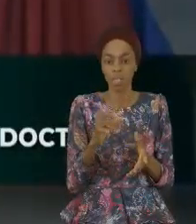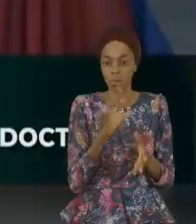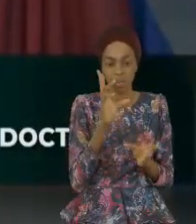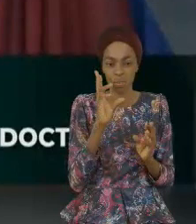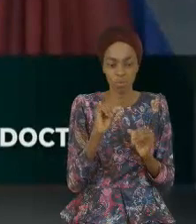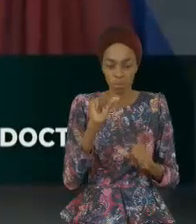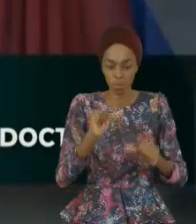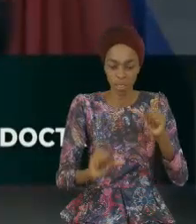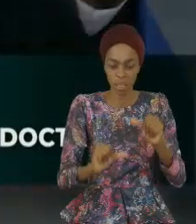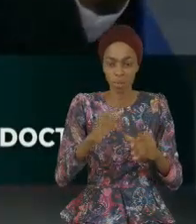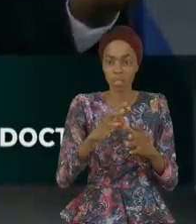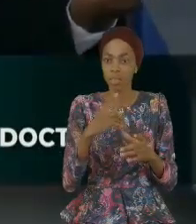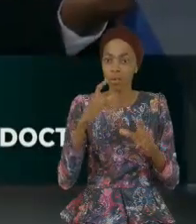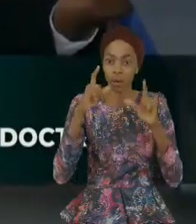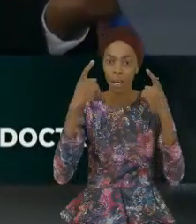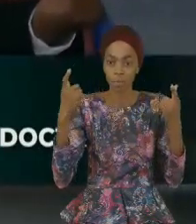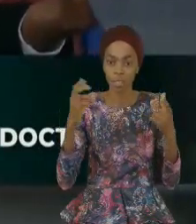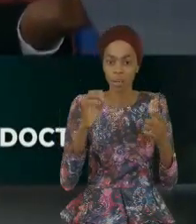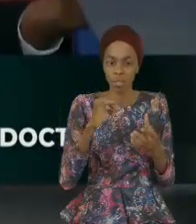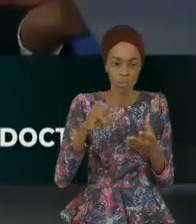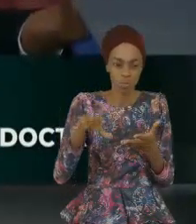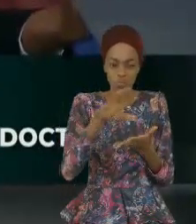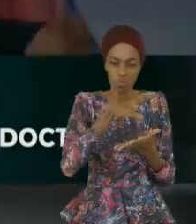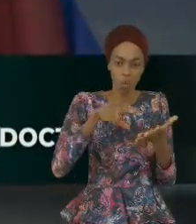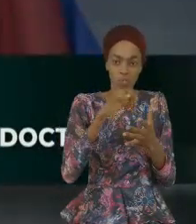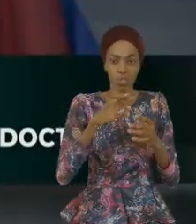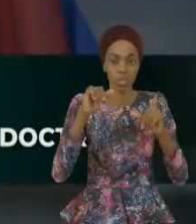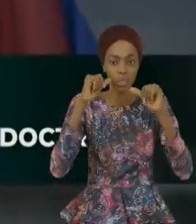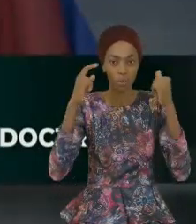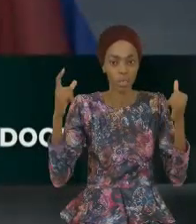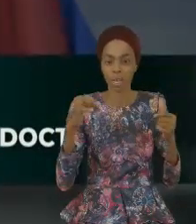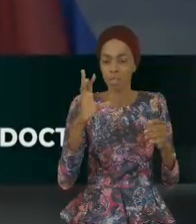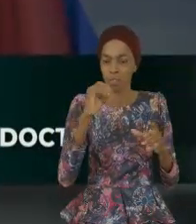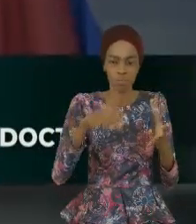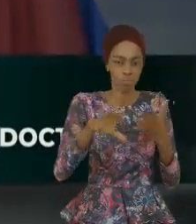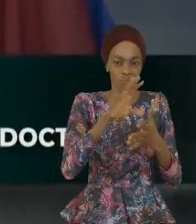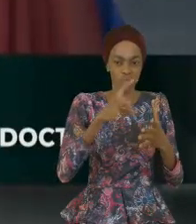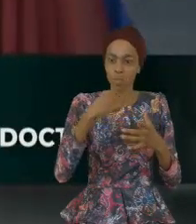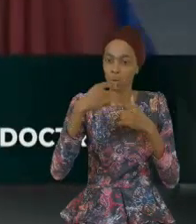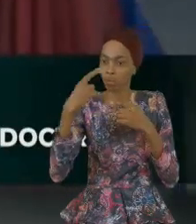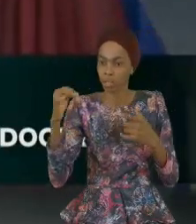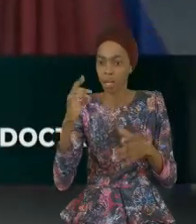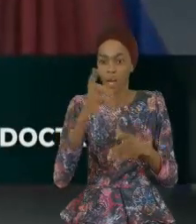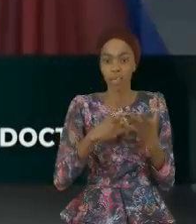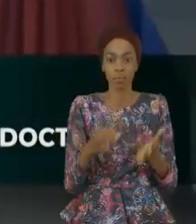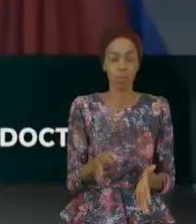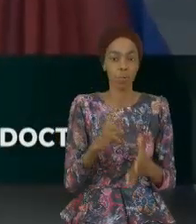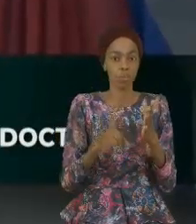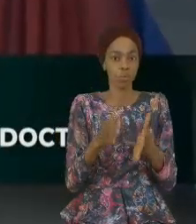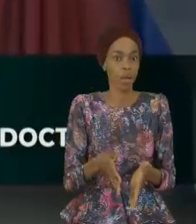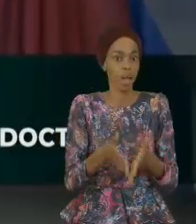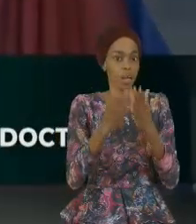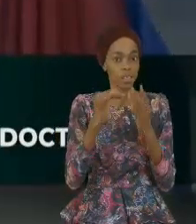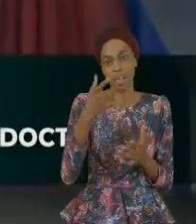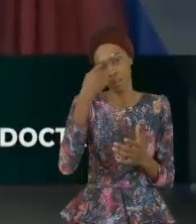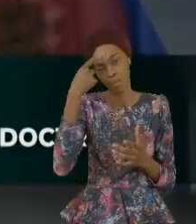your language. There's no ambiguity in your declaration and in your request that you are making, because